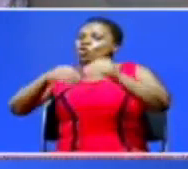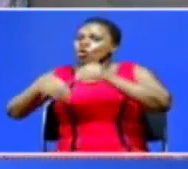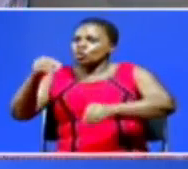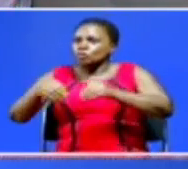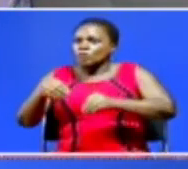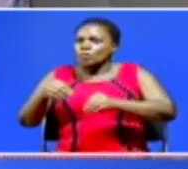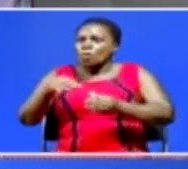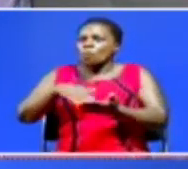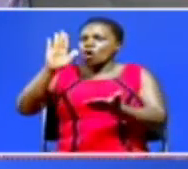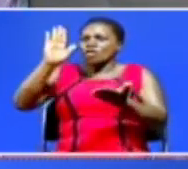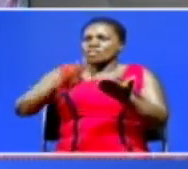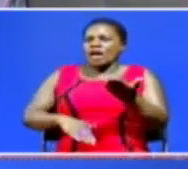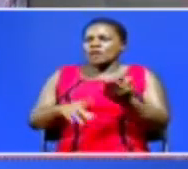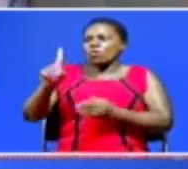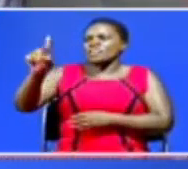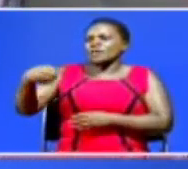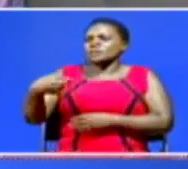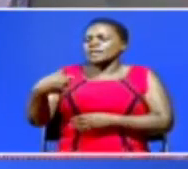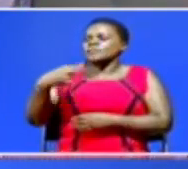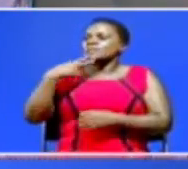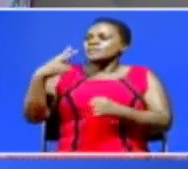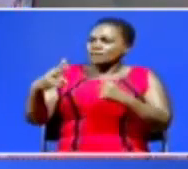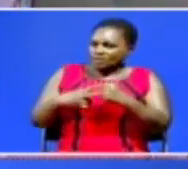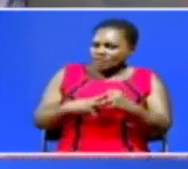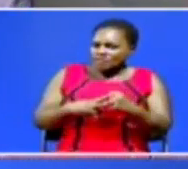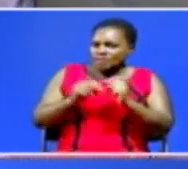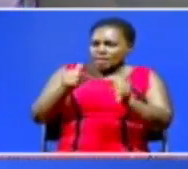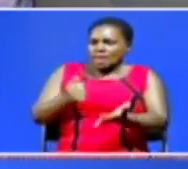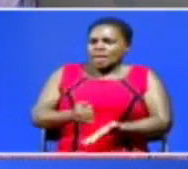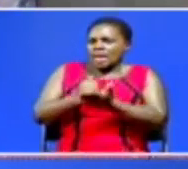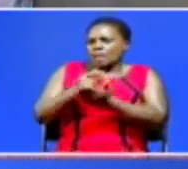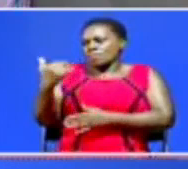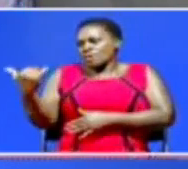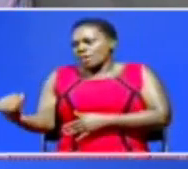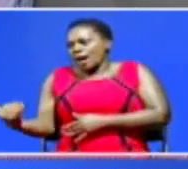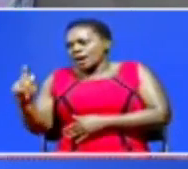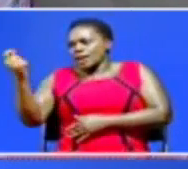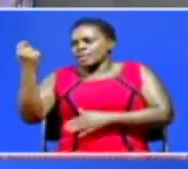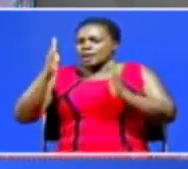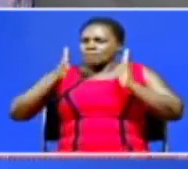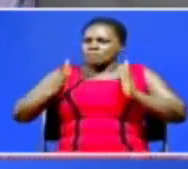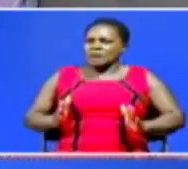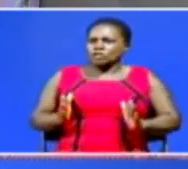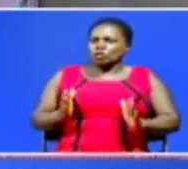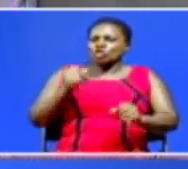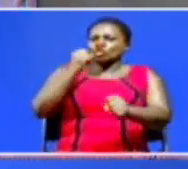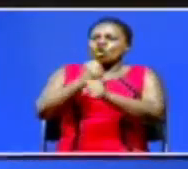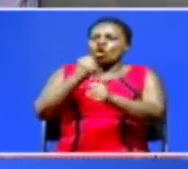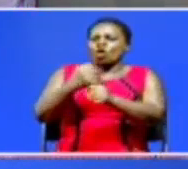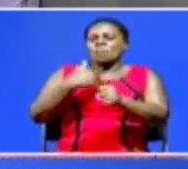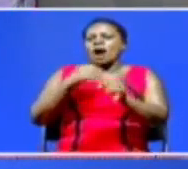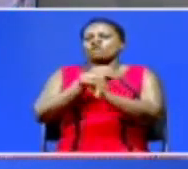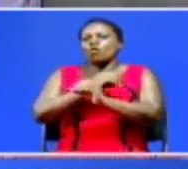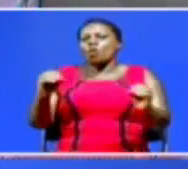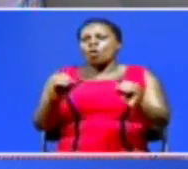a little more than just the 1,700 shillings that would help that young Kenyan who is unemployed, who is not able